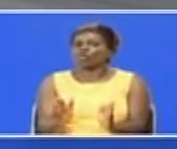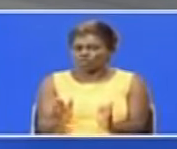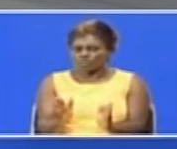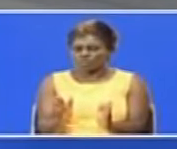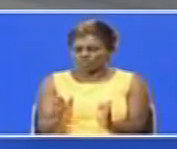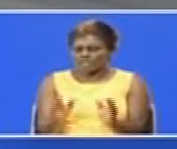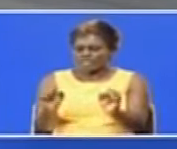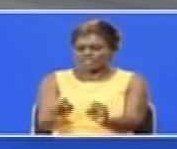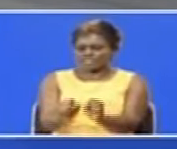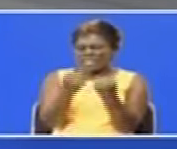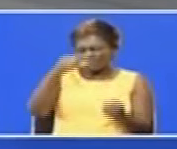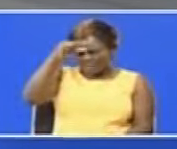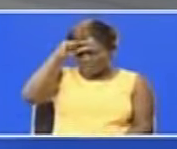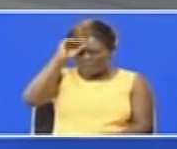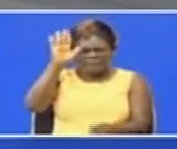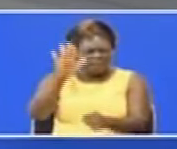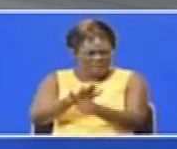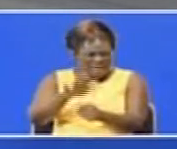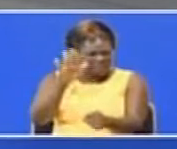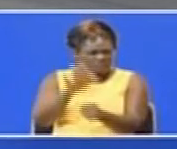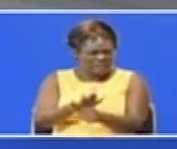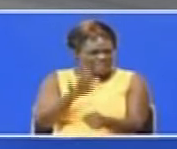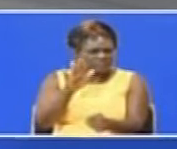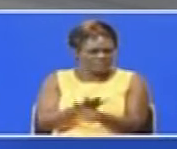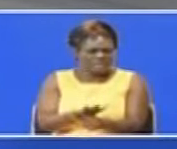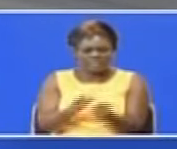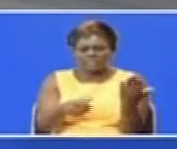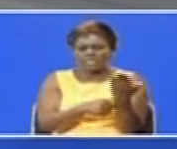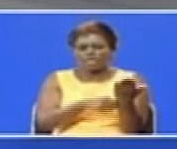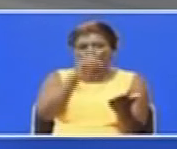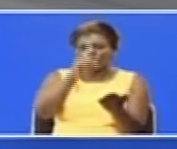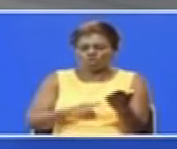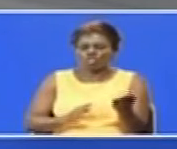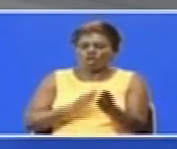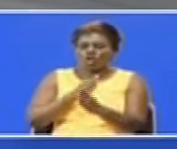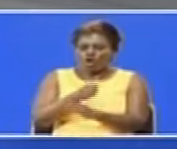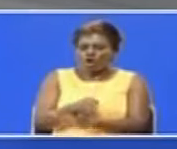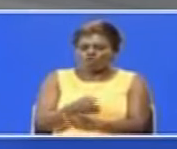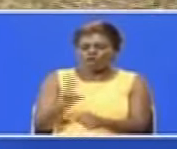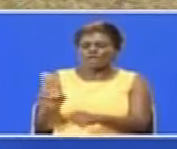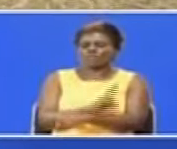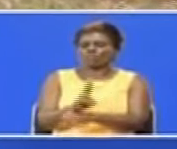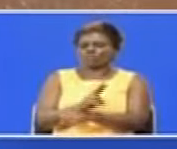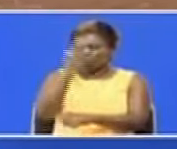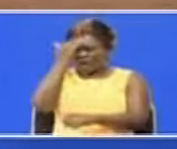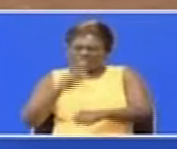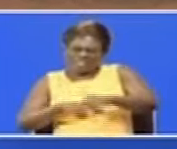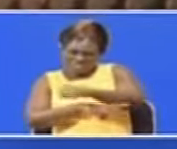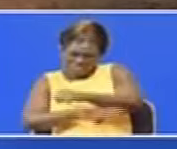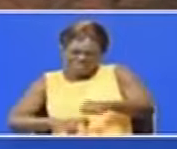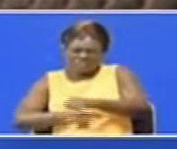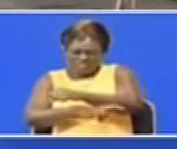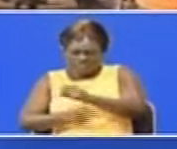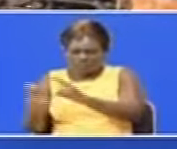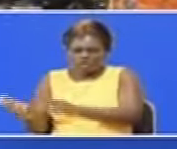has saved the government a lot of what I call overhead in terms of expenditure because of vandalism. Vandalism is very